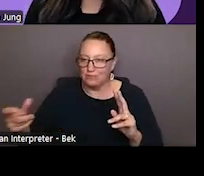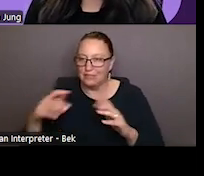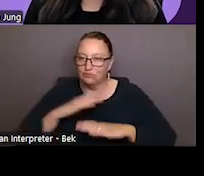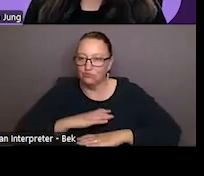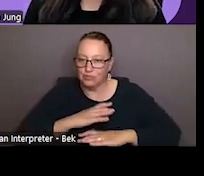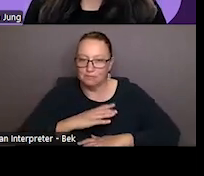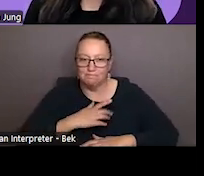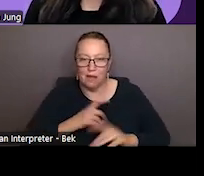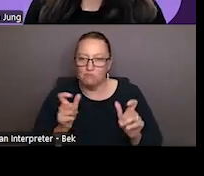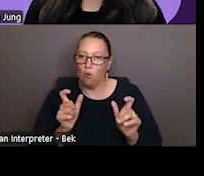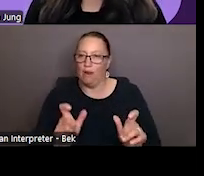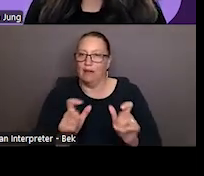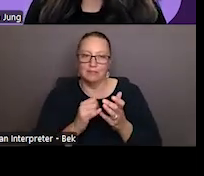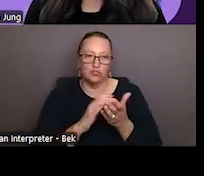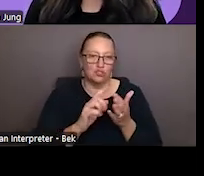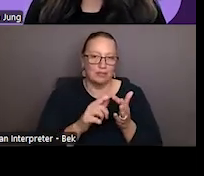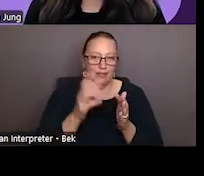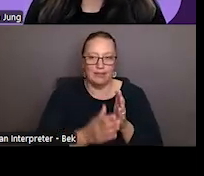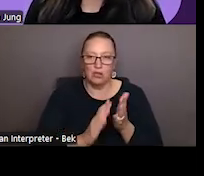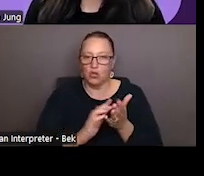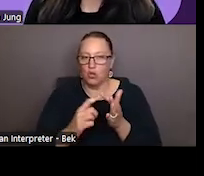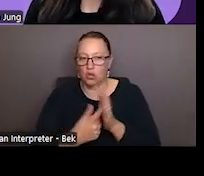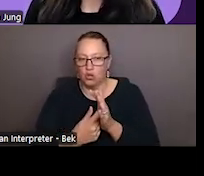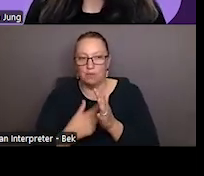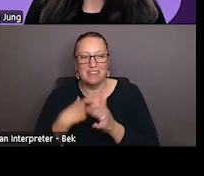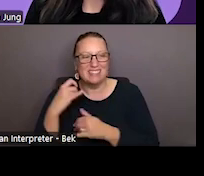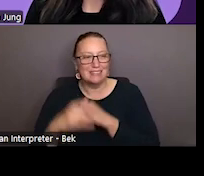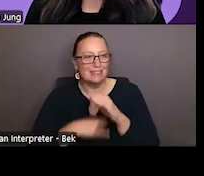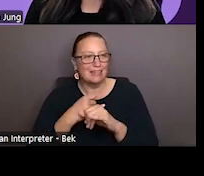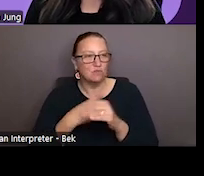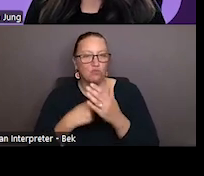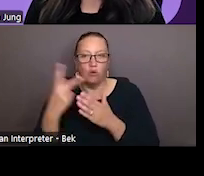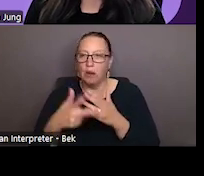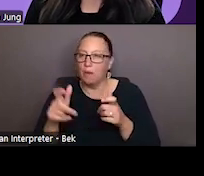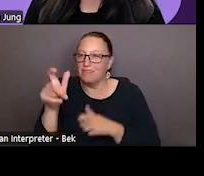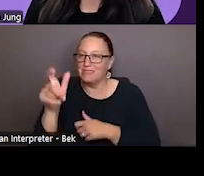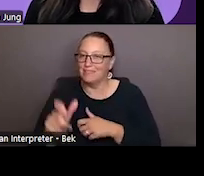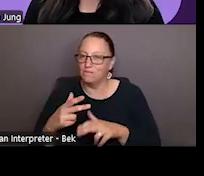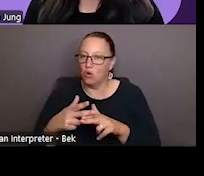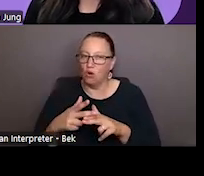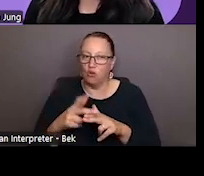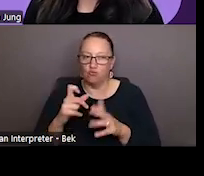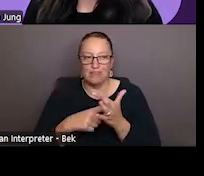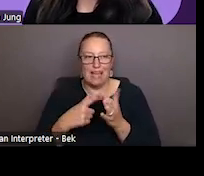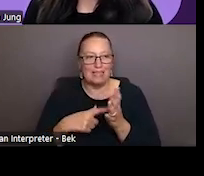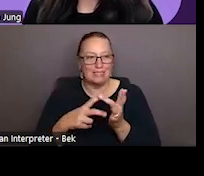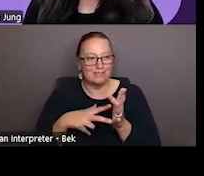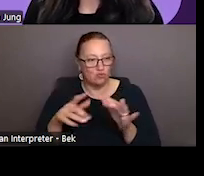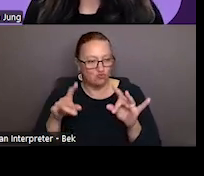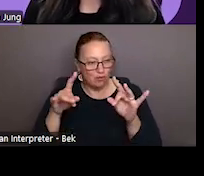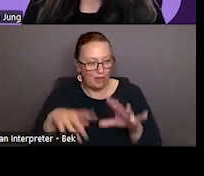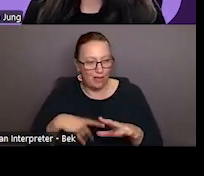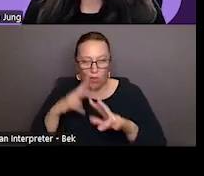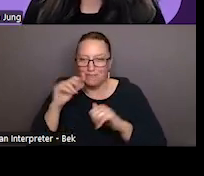her. I'm the International Program Officer at Creative Australia, looking after engagement in the Asia Pacific